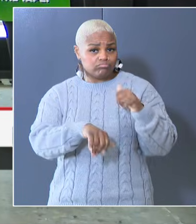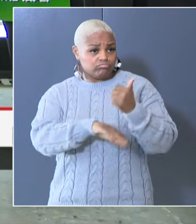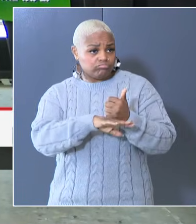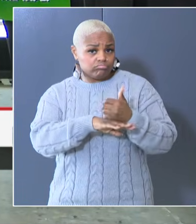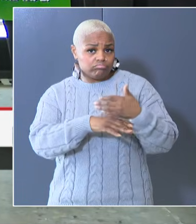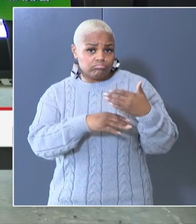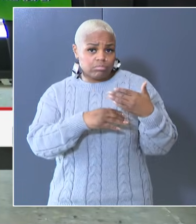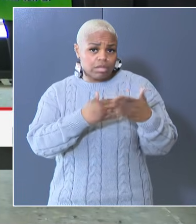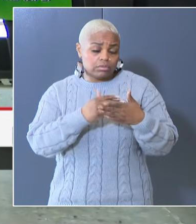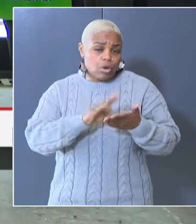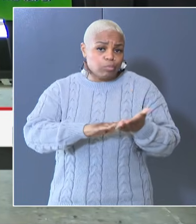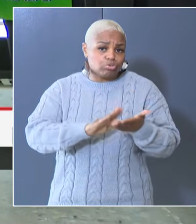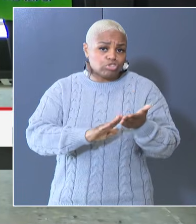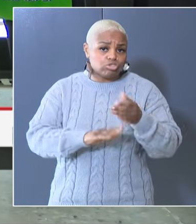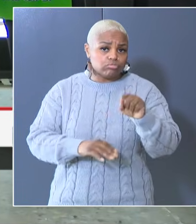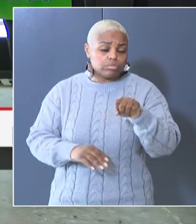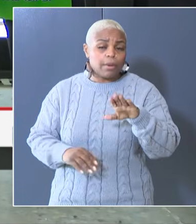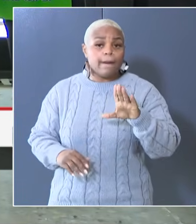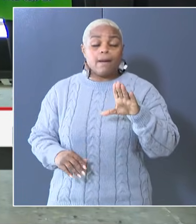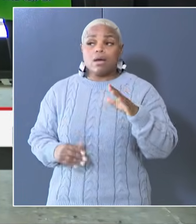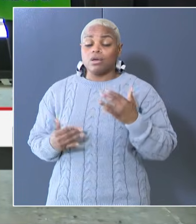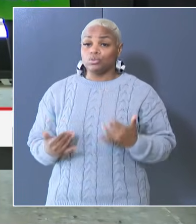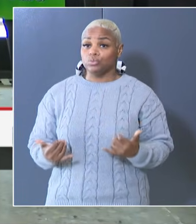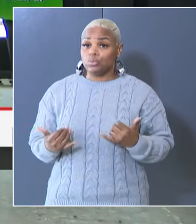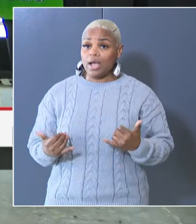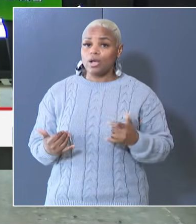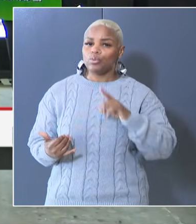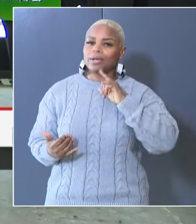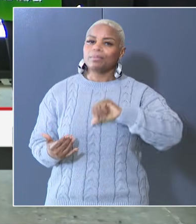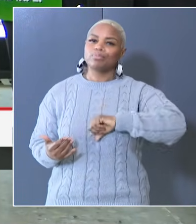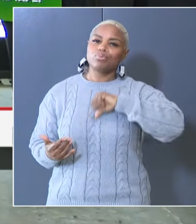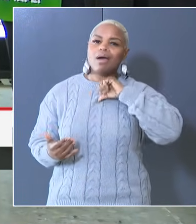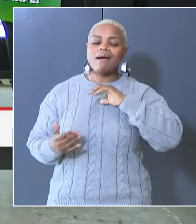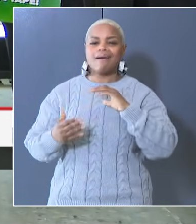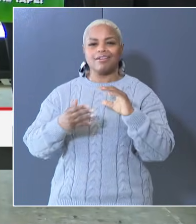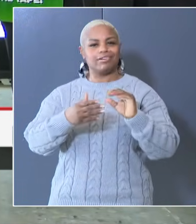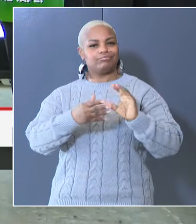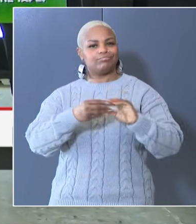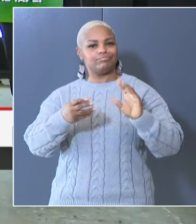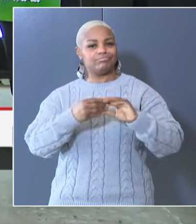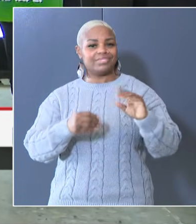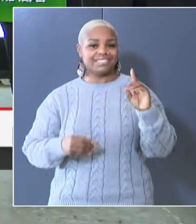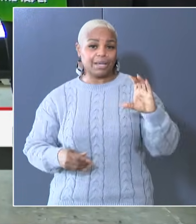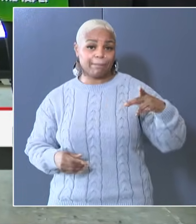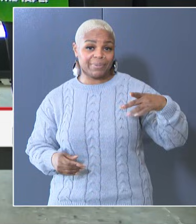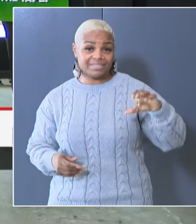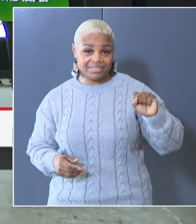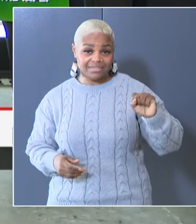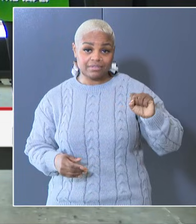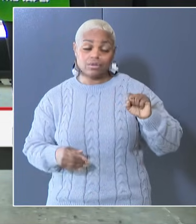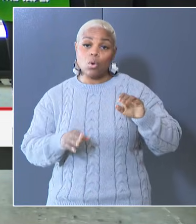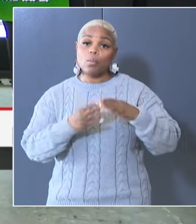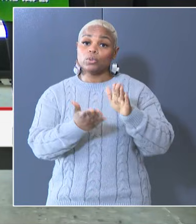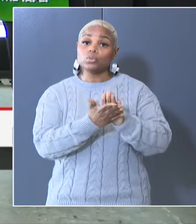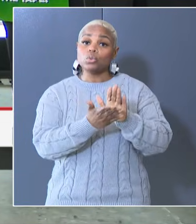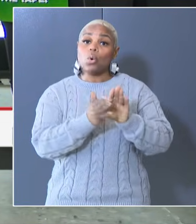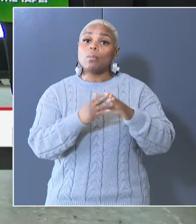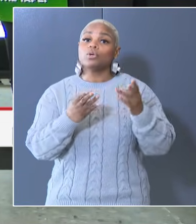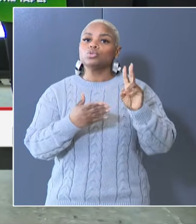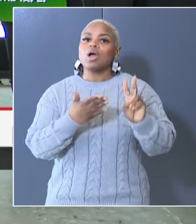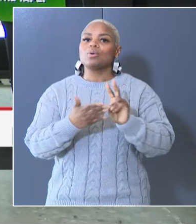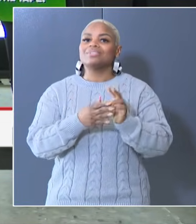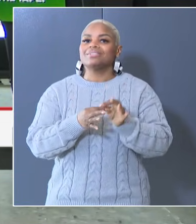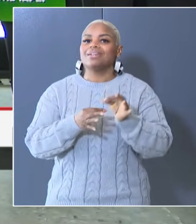I am pleased that DC Public Schools opened 2 hours with a 2-hour delay, and tomorrow they will also open with a